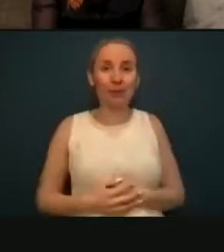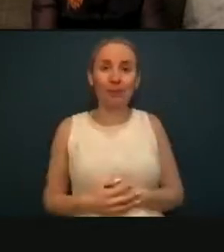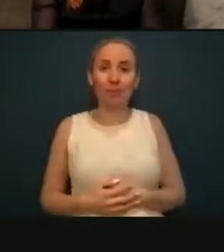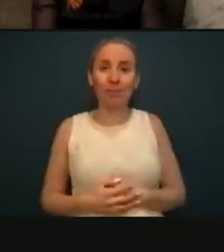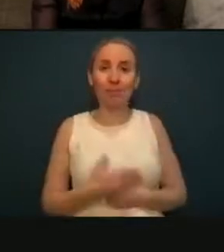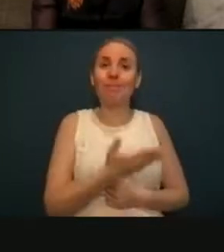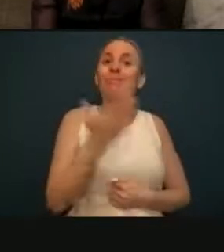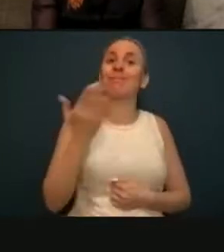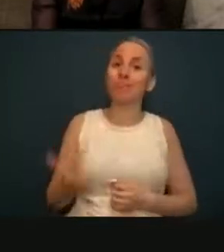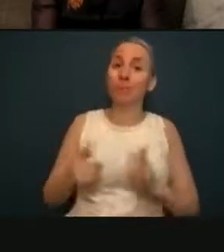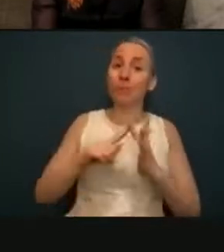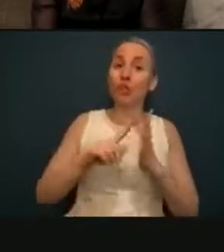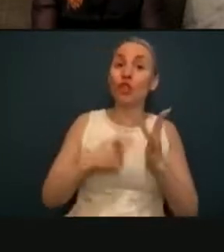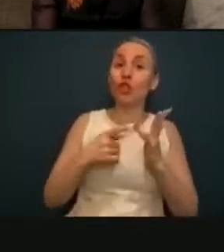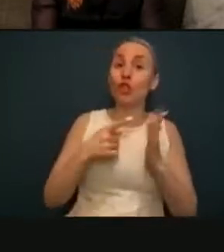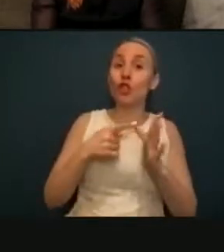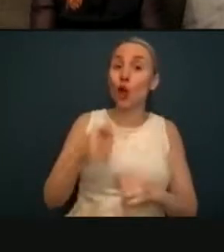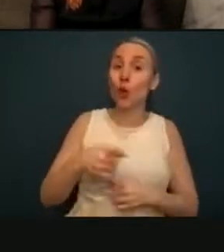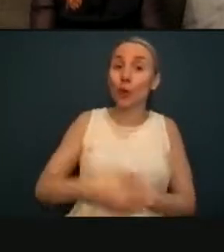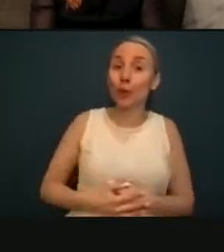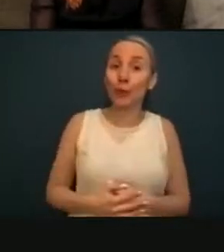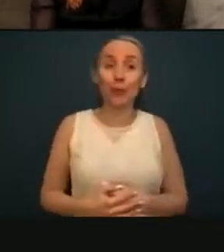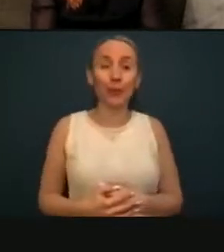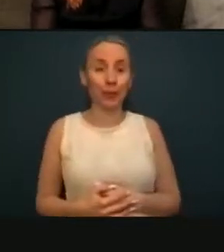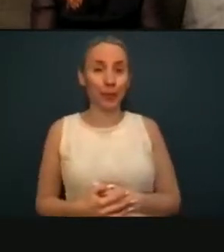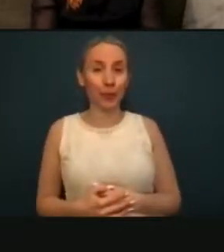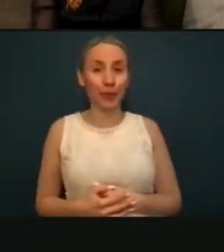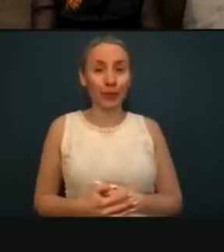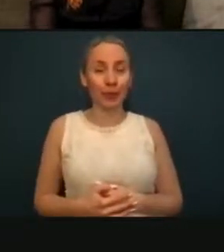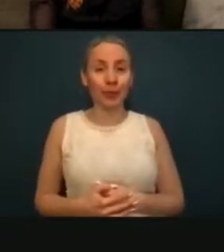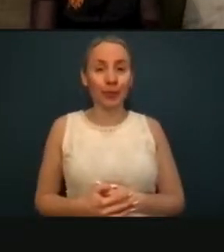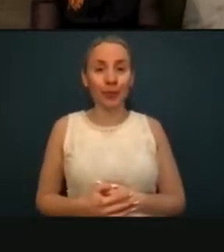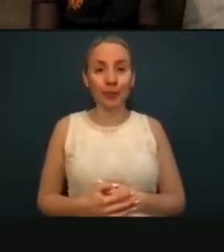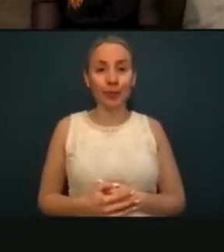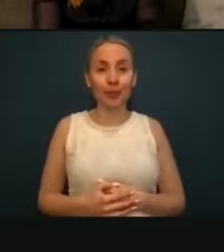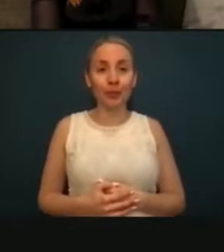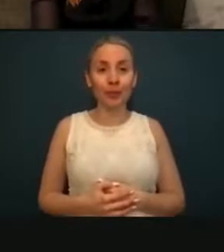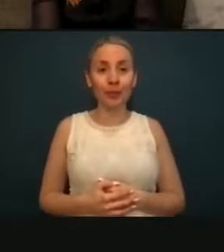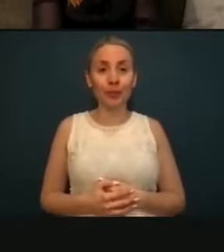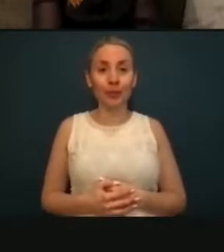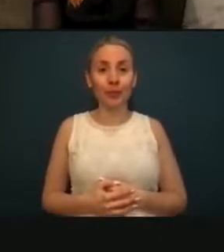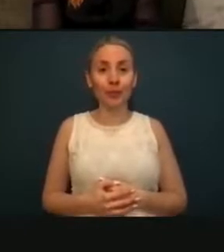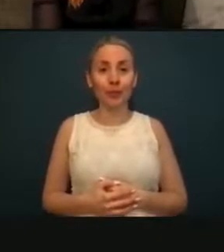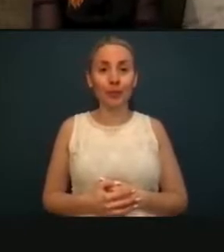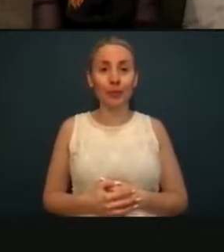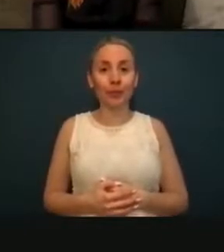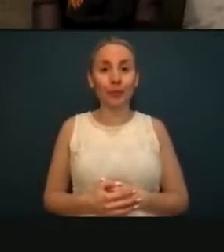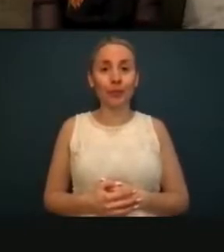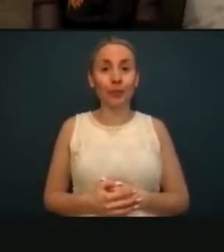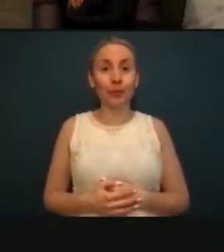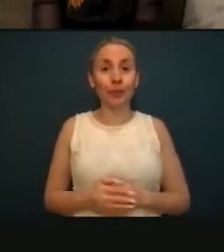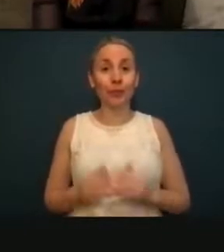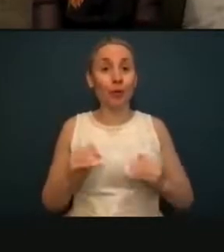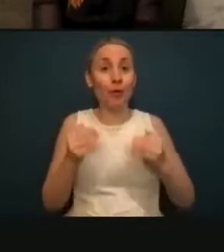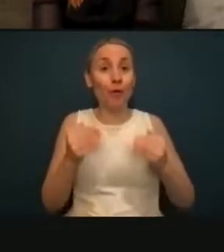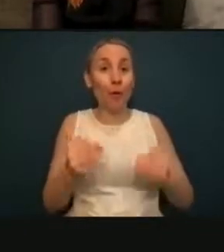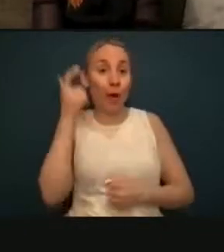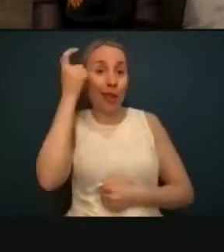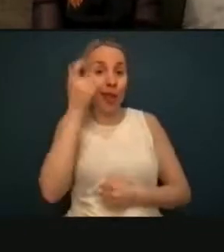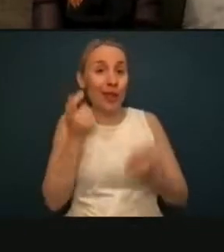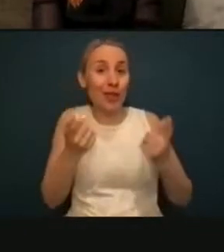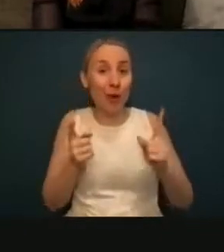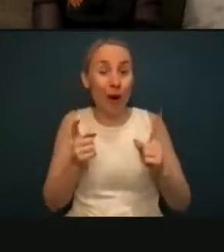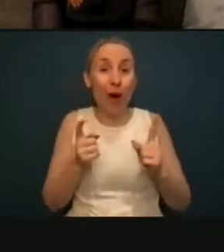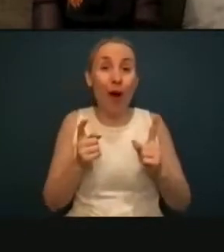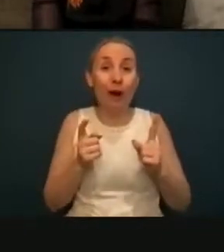Joe? Yeah, so I think the thing to think about moving forward is nothing is impossible. So it's